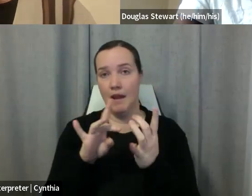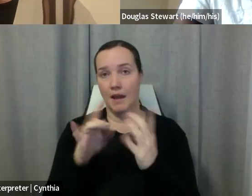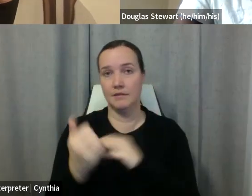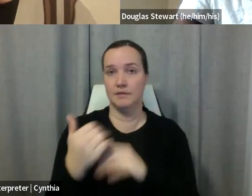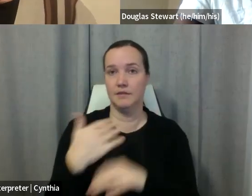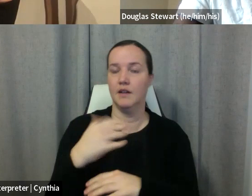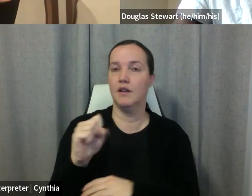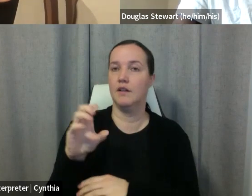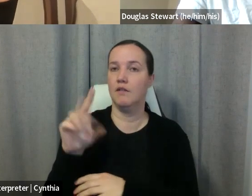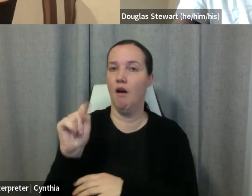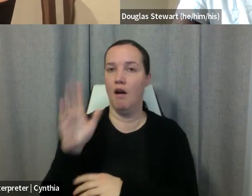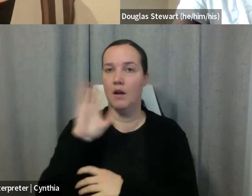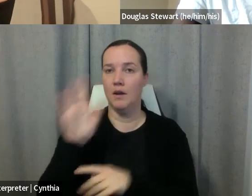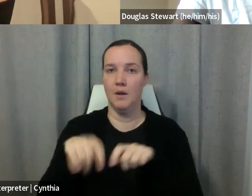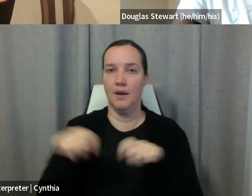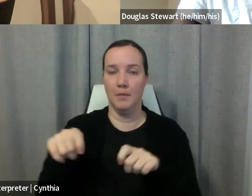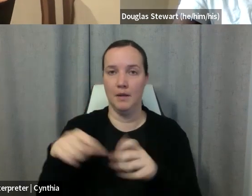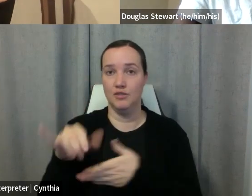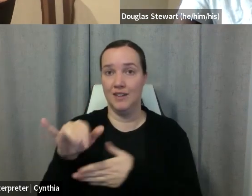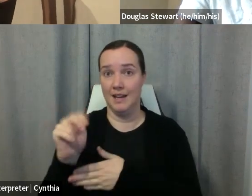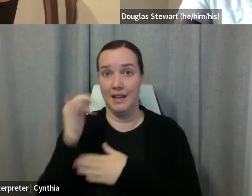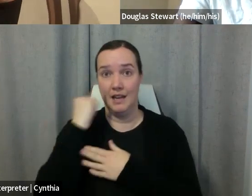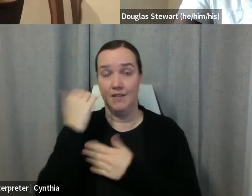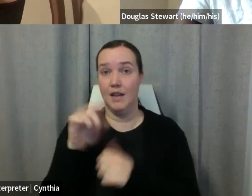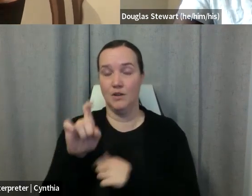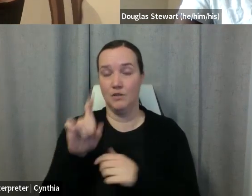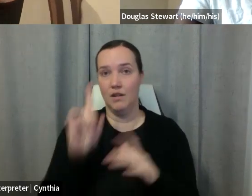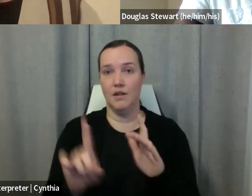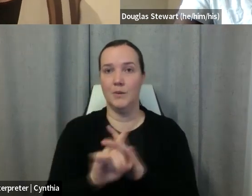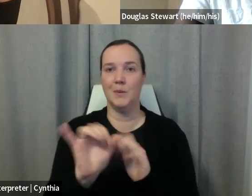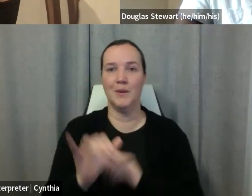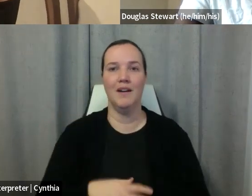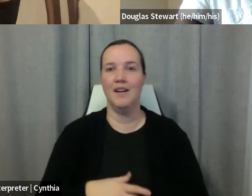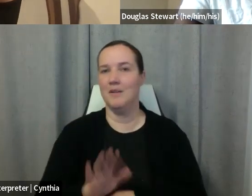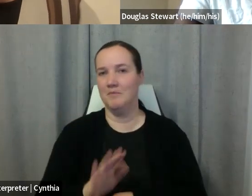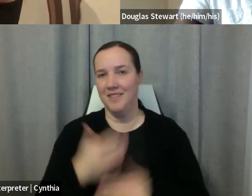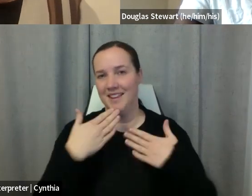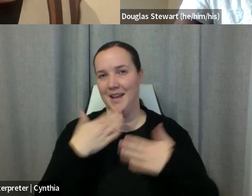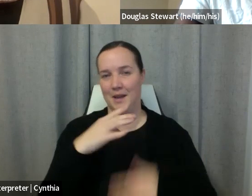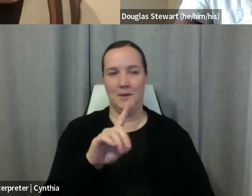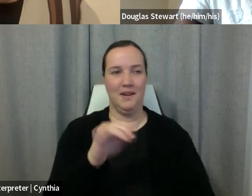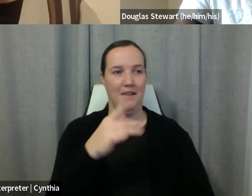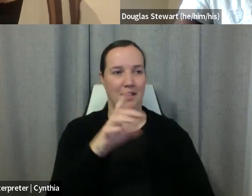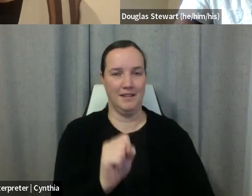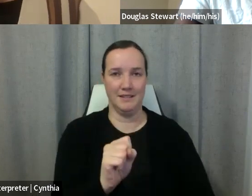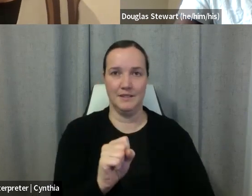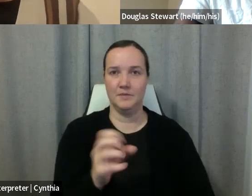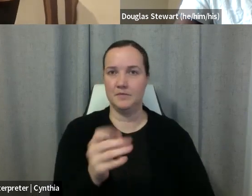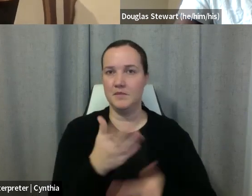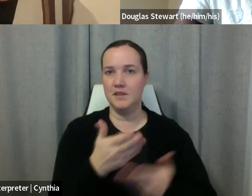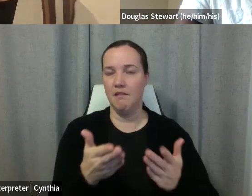few words and check in if there's any questions amiss. I will. And thank you so much, Douglas. Just a couple of